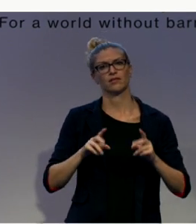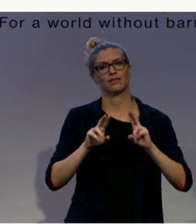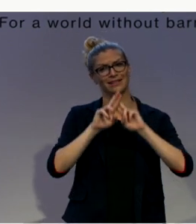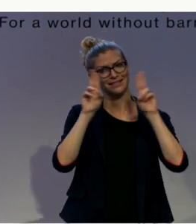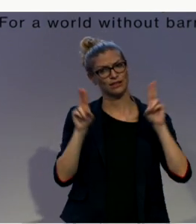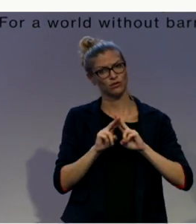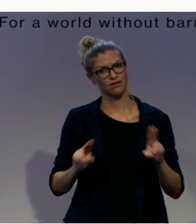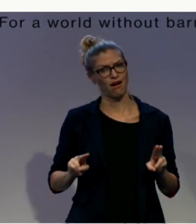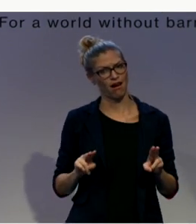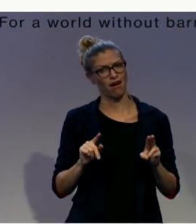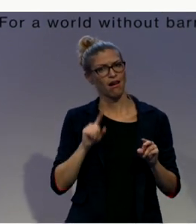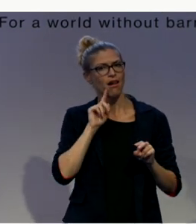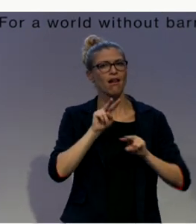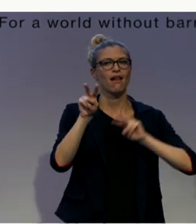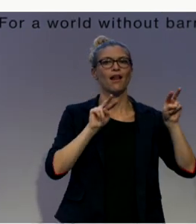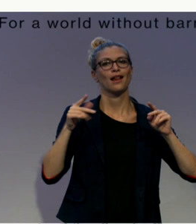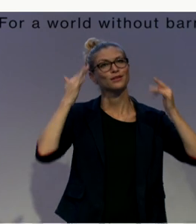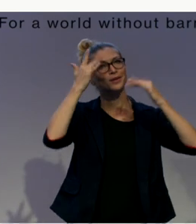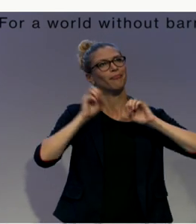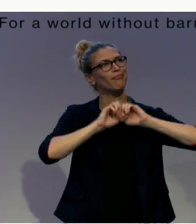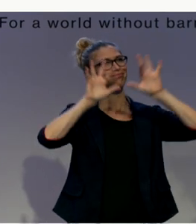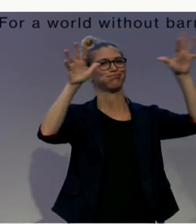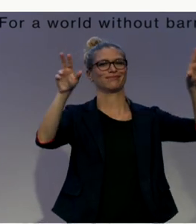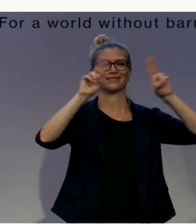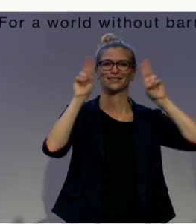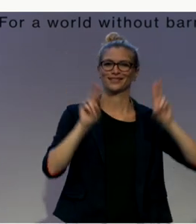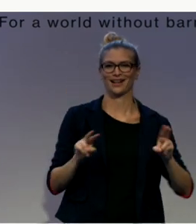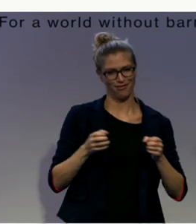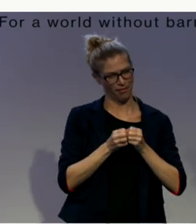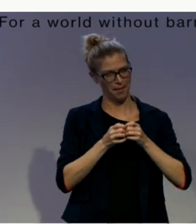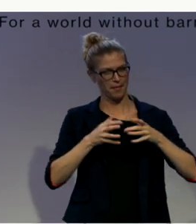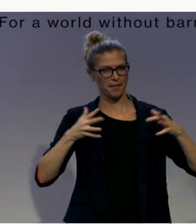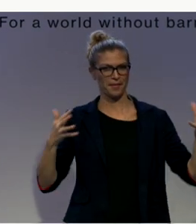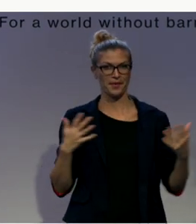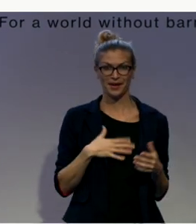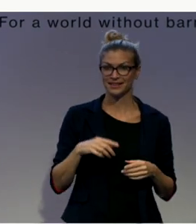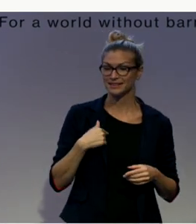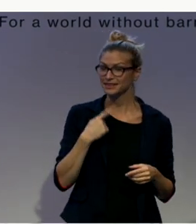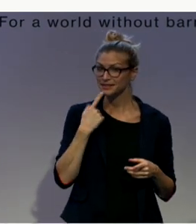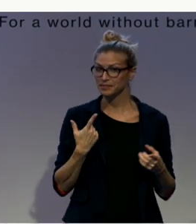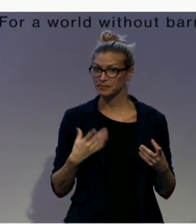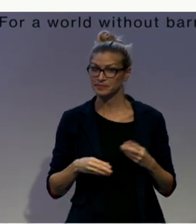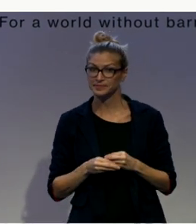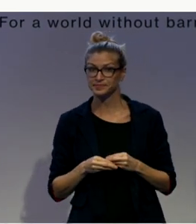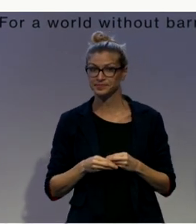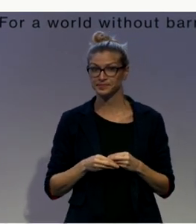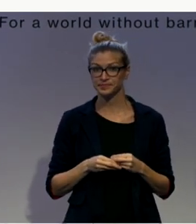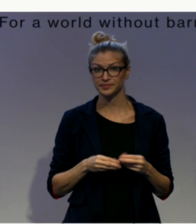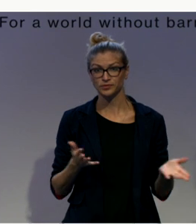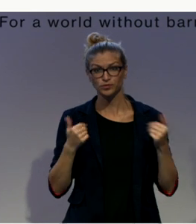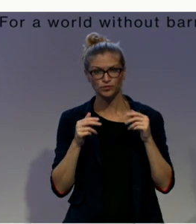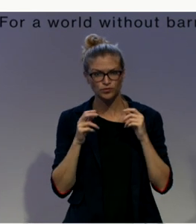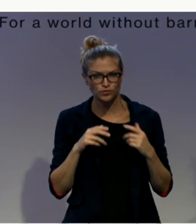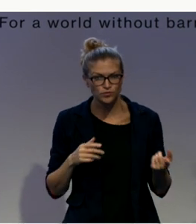dream, you have lots of attendance here. Would you like to make a call if you need any help?